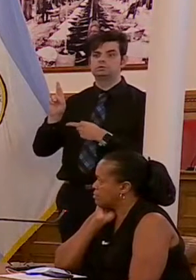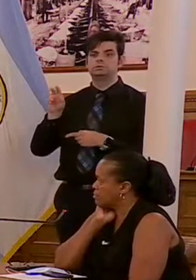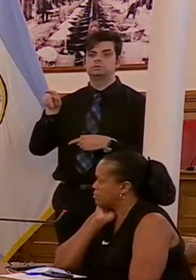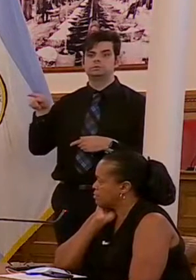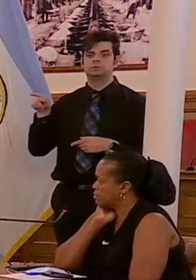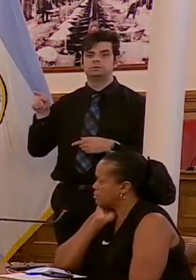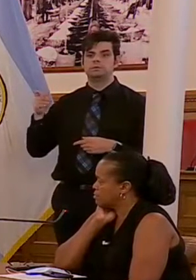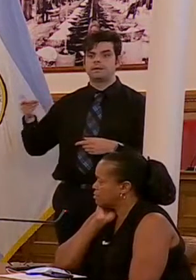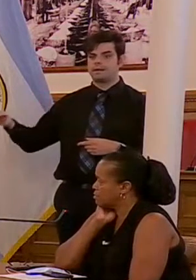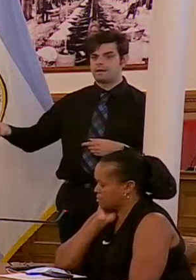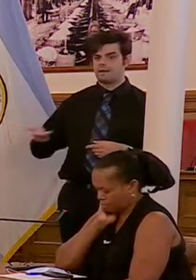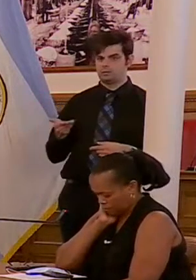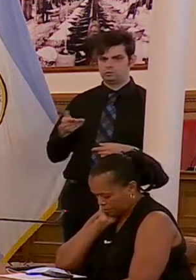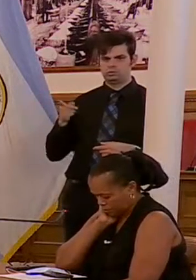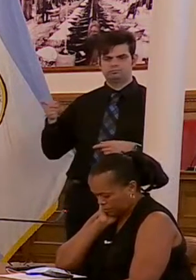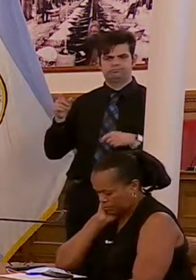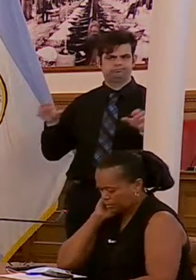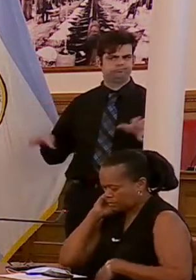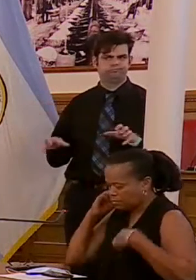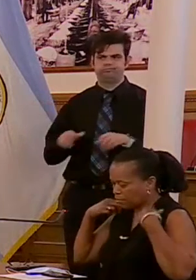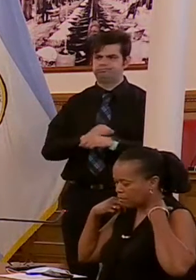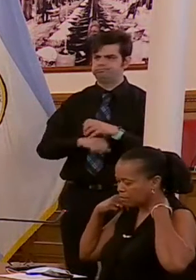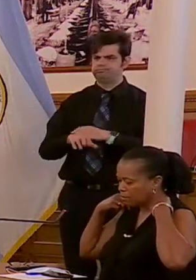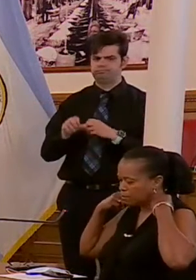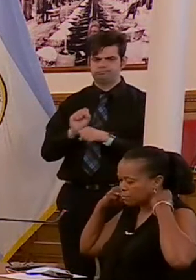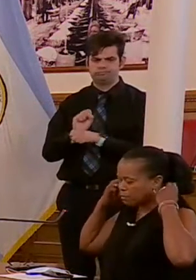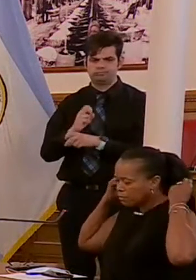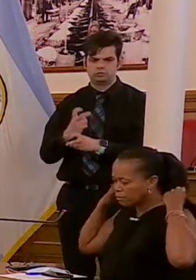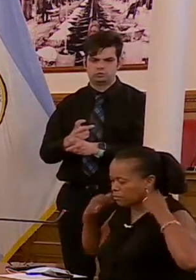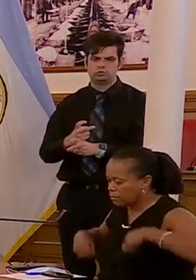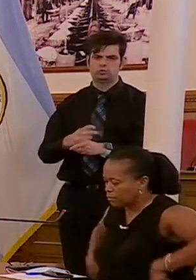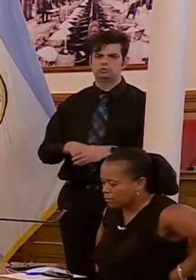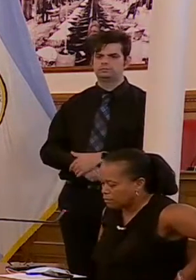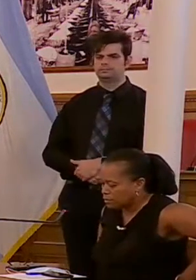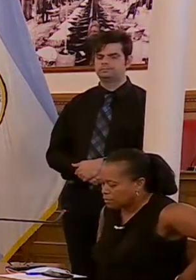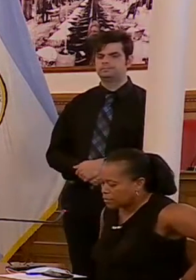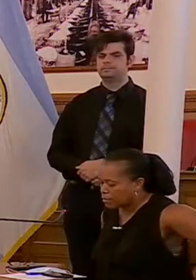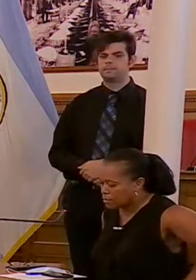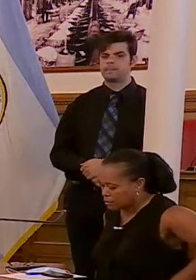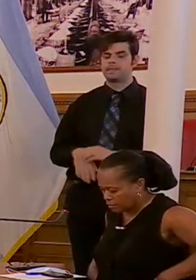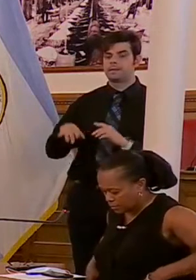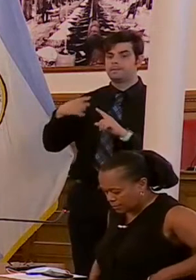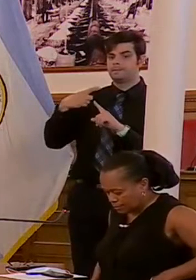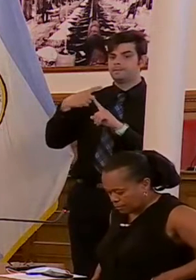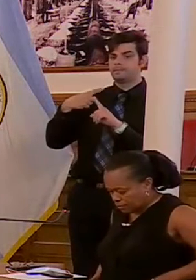about. But one thing that we have, among many things that we agree